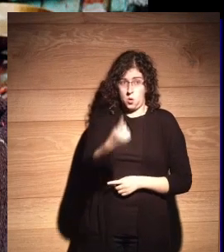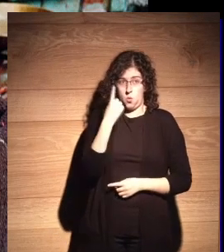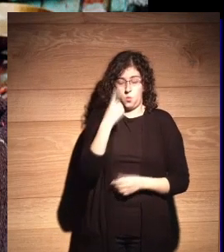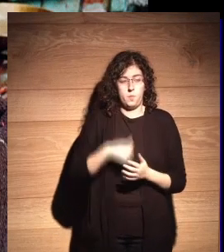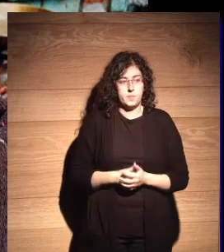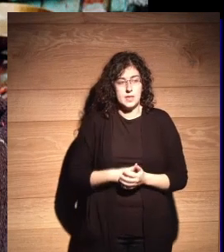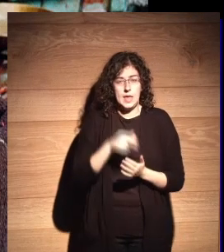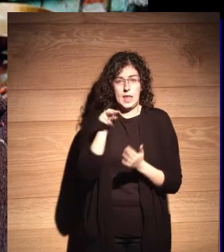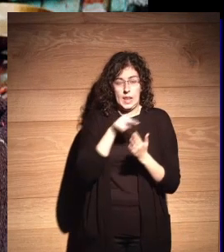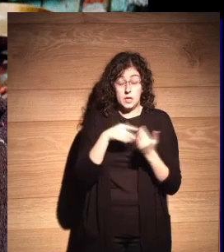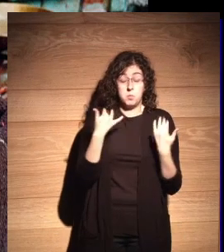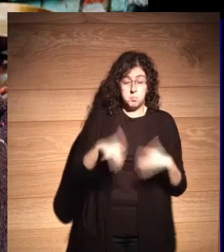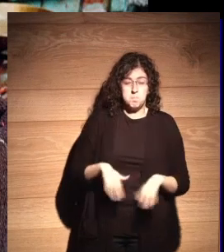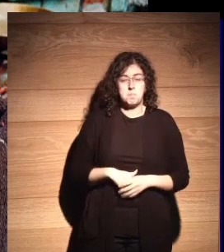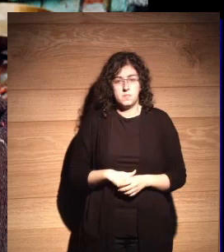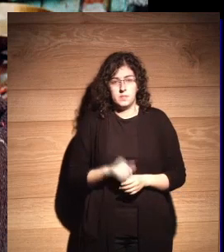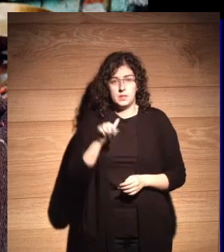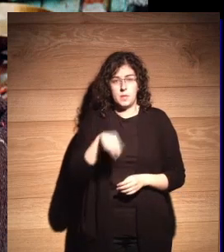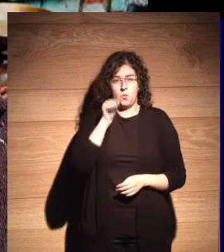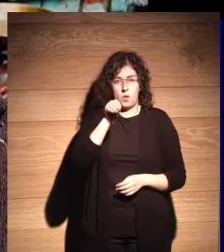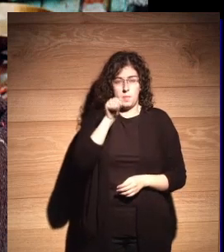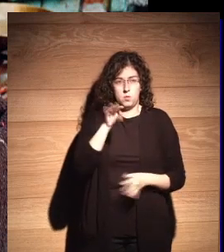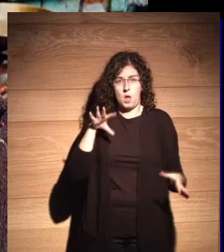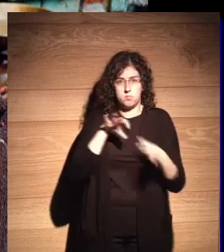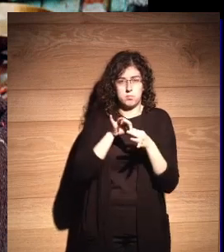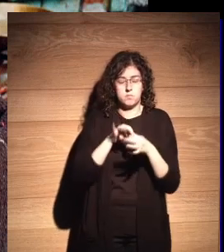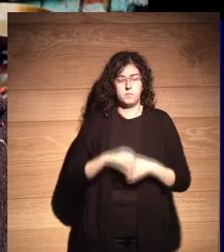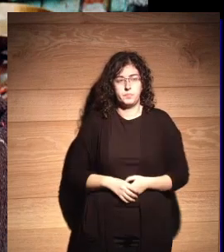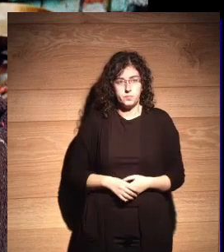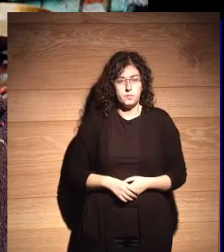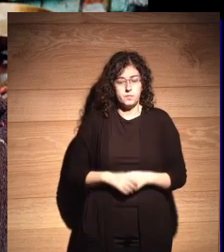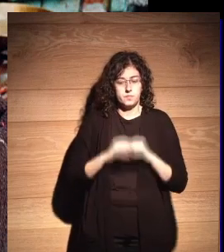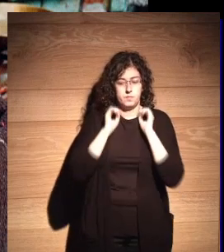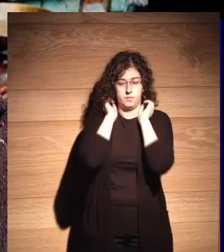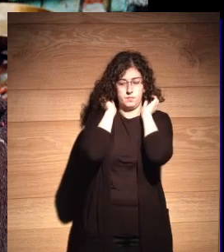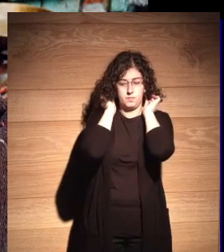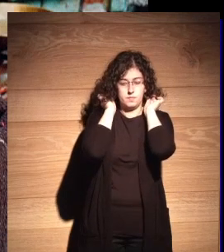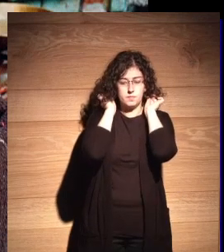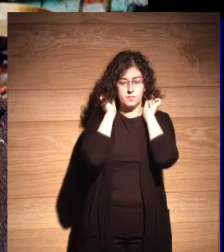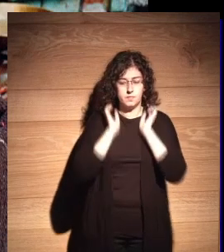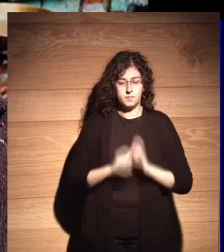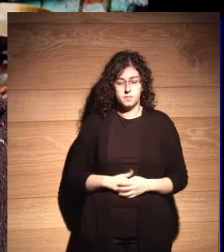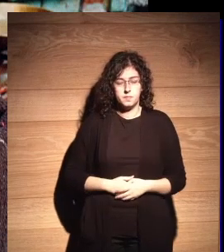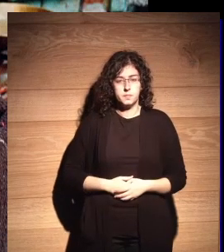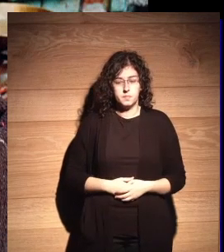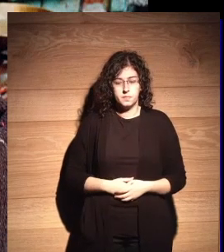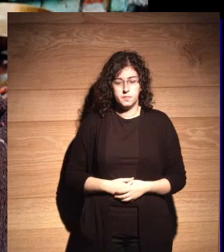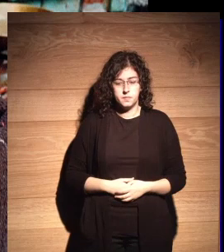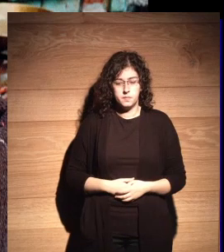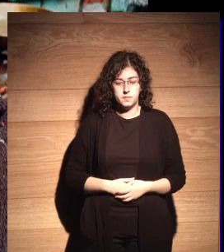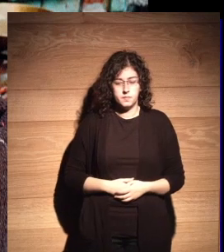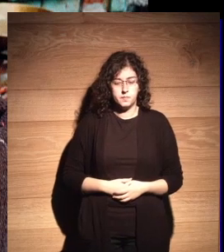to ask you. What was your most important teaching lesson you learned in your